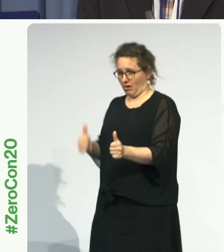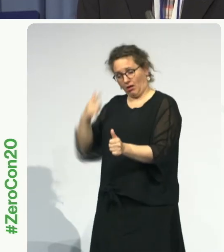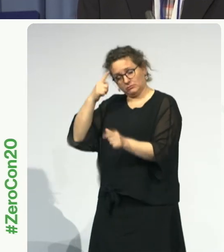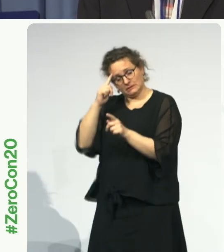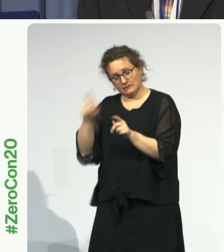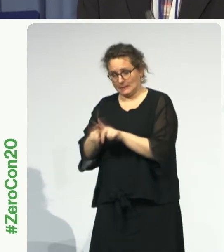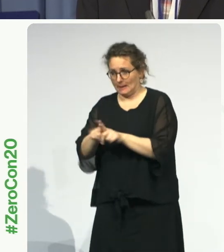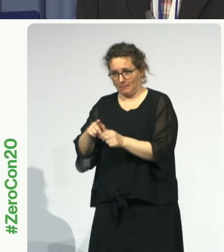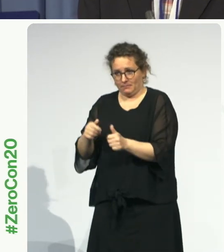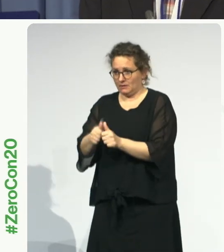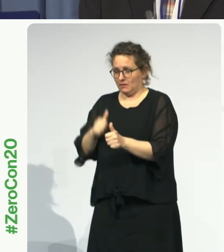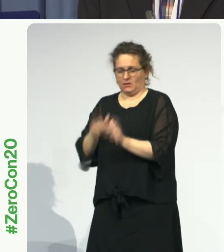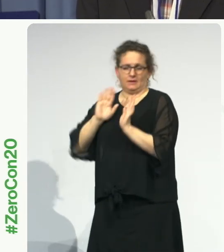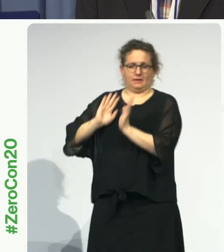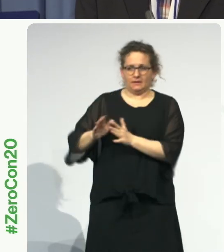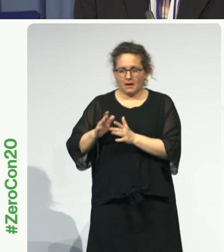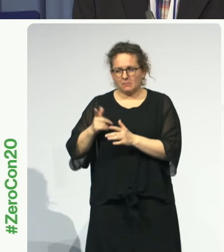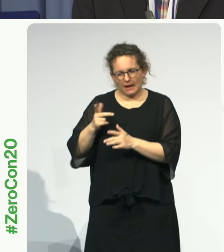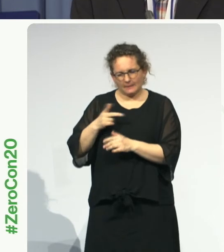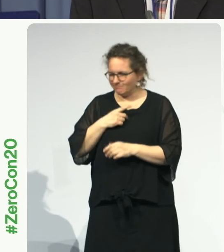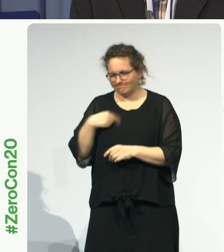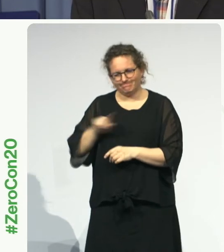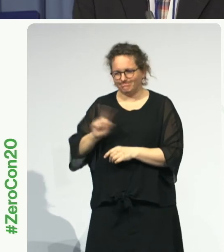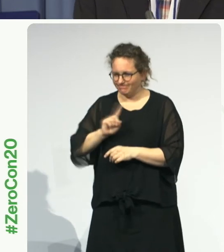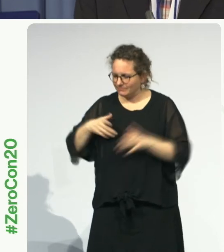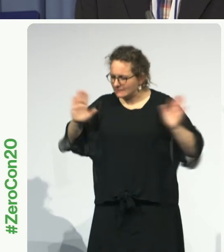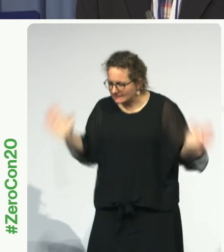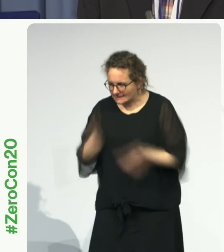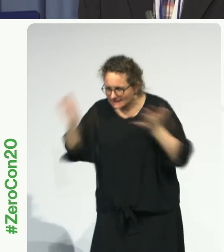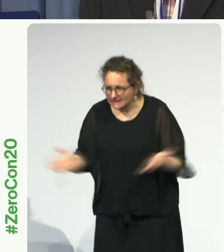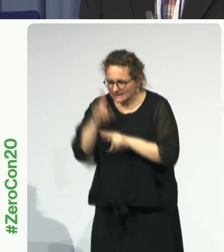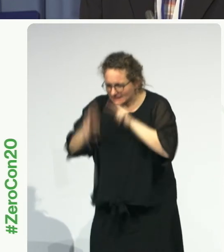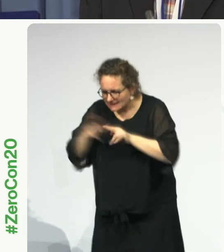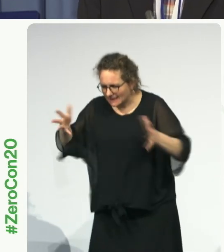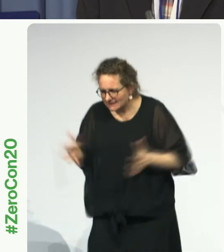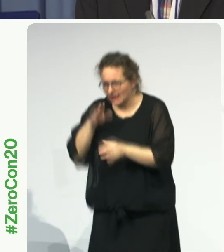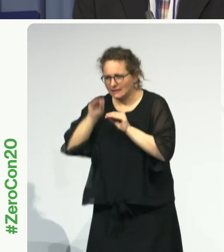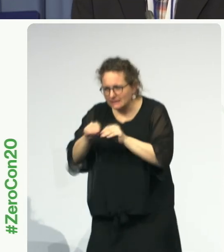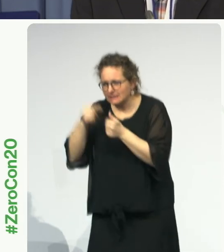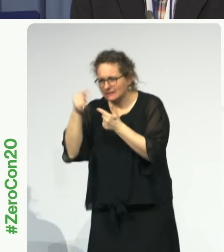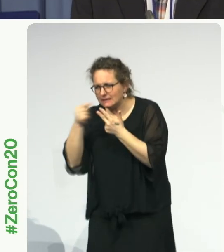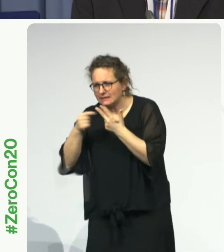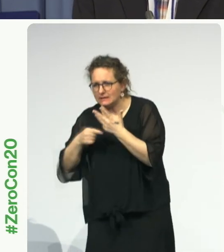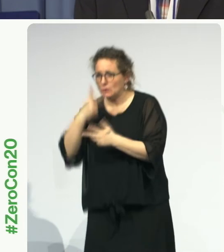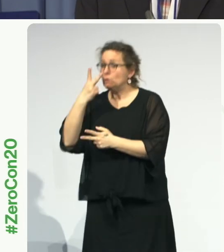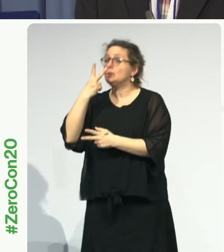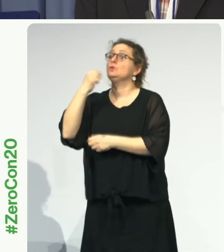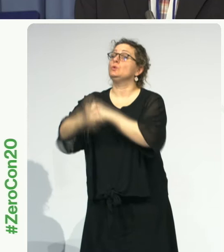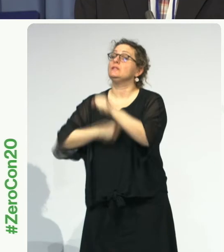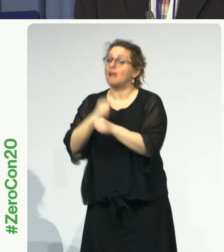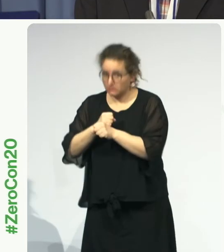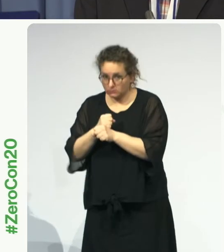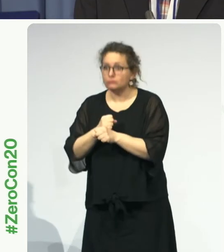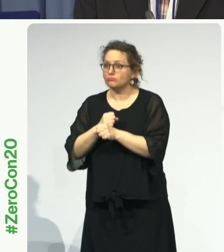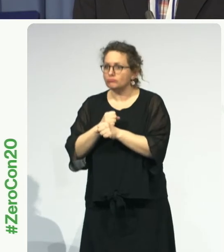lot, and after 2 years of intensive therapy and rehabilitation, we were able to send him to one of